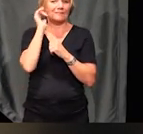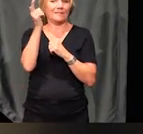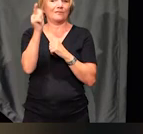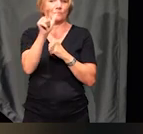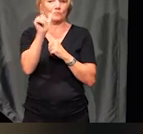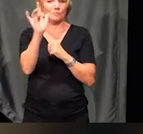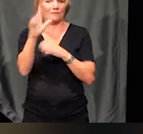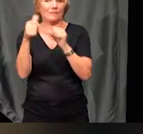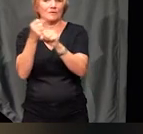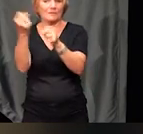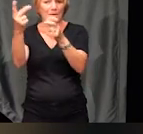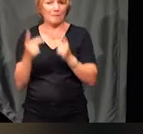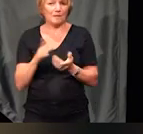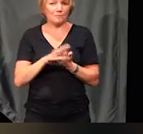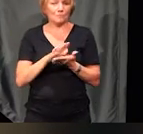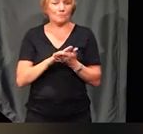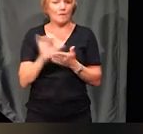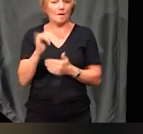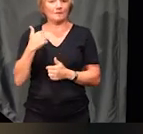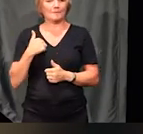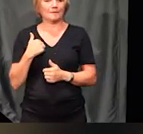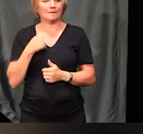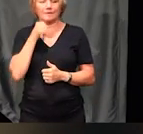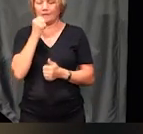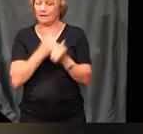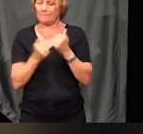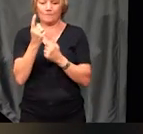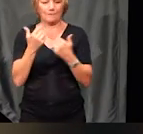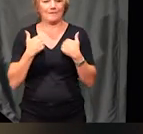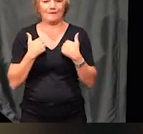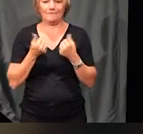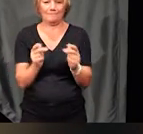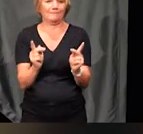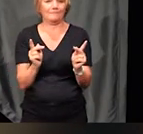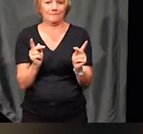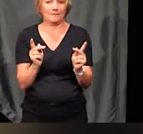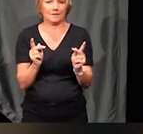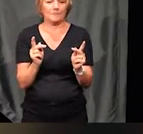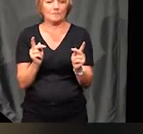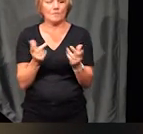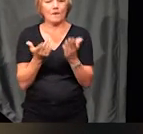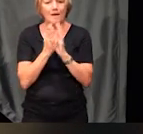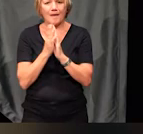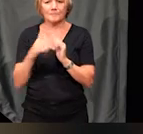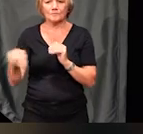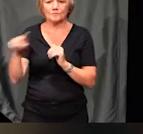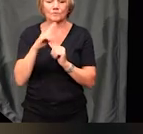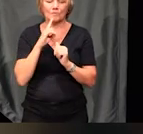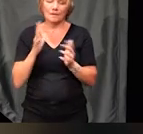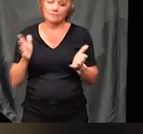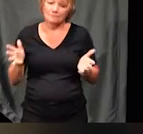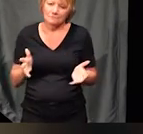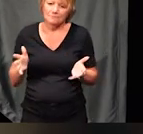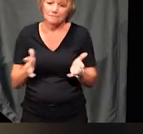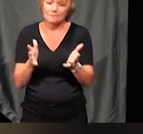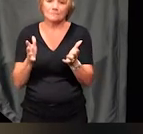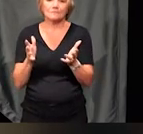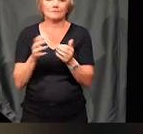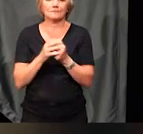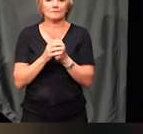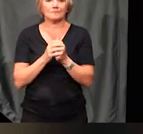education 25 years after high school like I did. So I ask you, I encourage